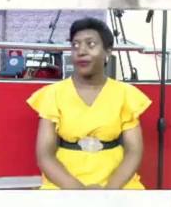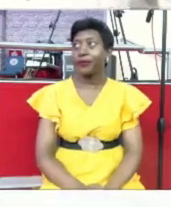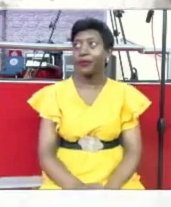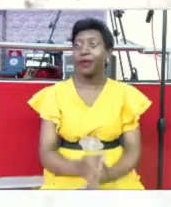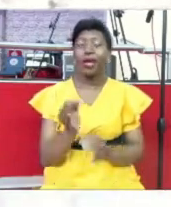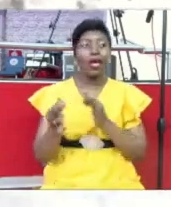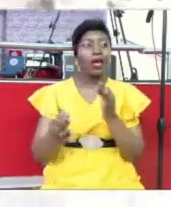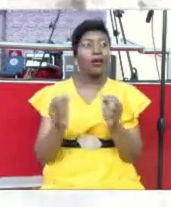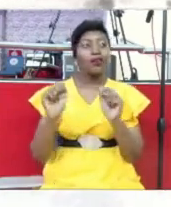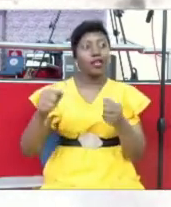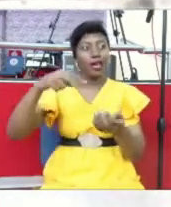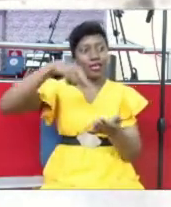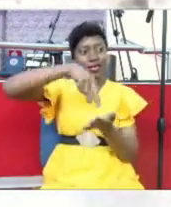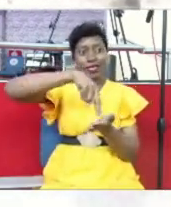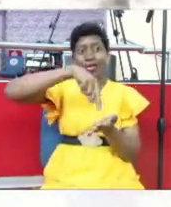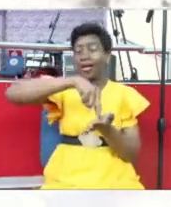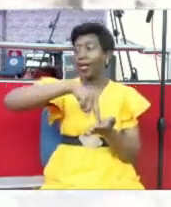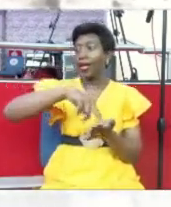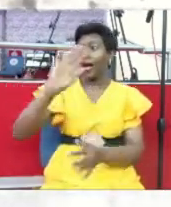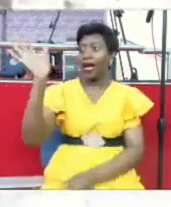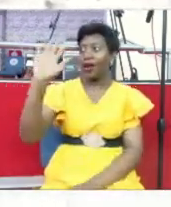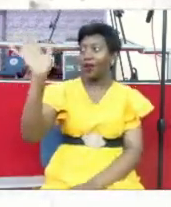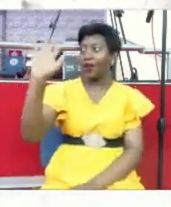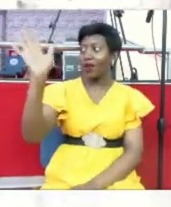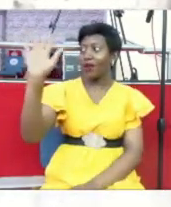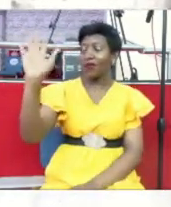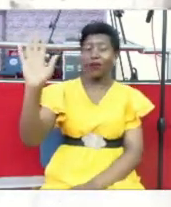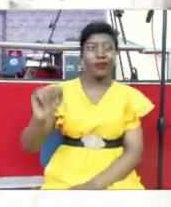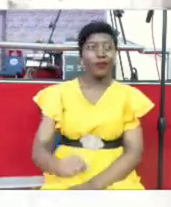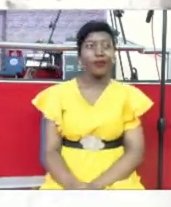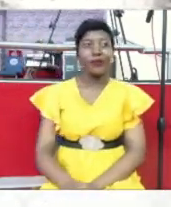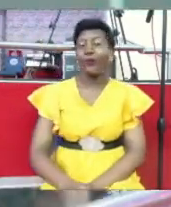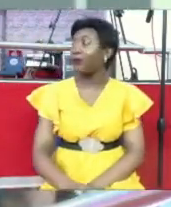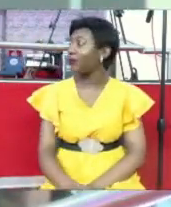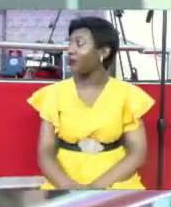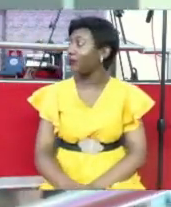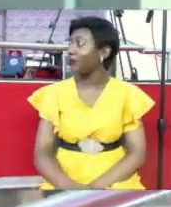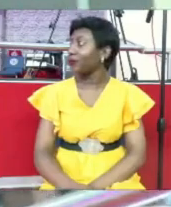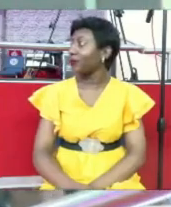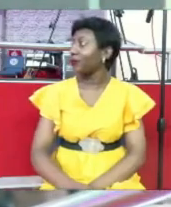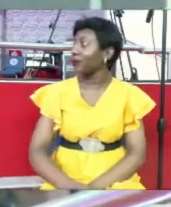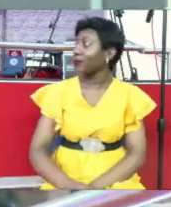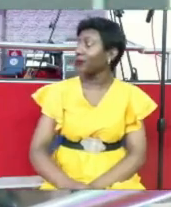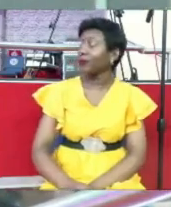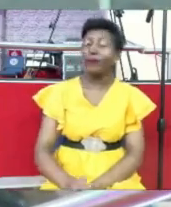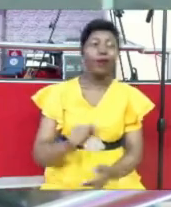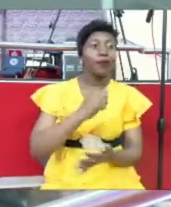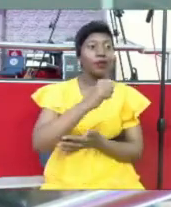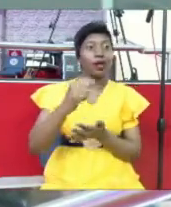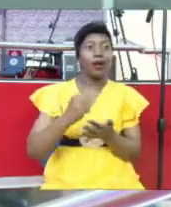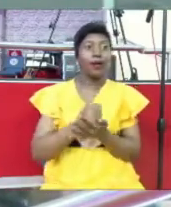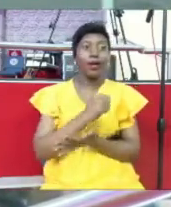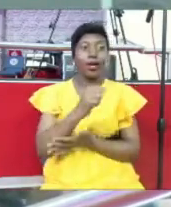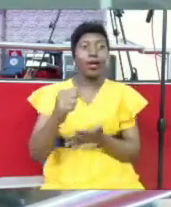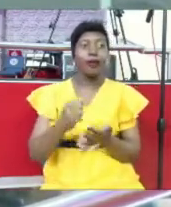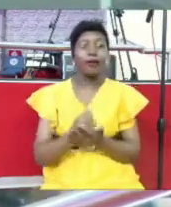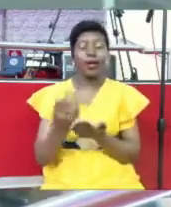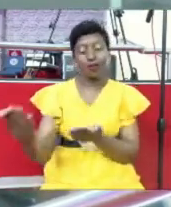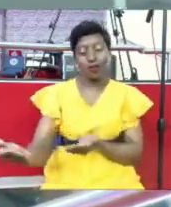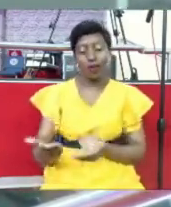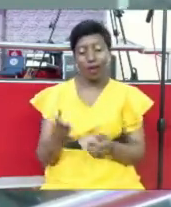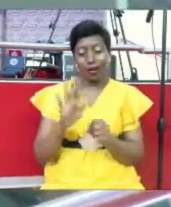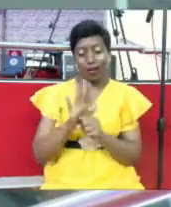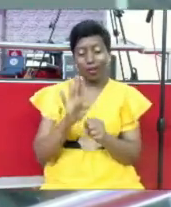just rise up and wave. Dada wa upendo asimame akaweze kupunga mkono. Amen, amen. Amen. Karibu sana